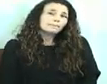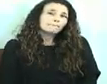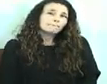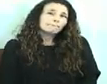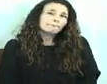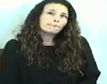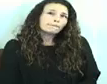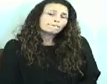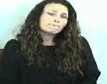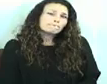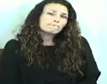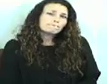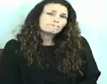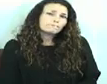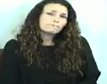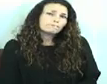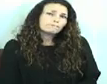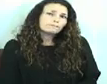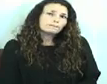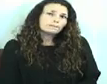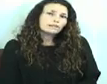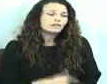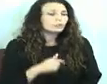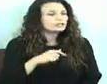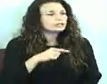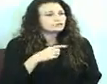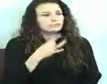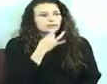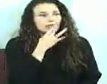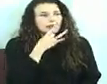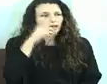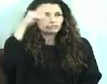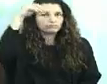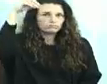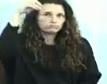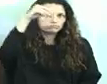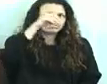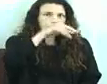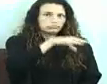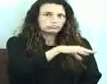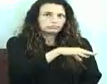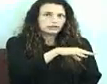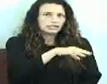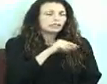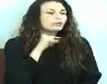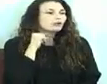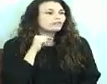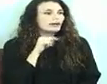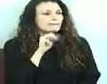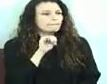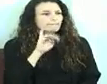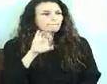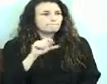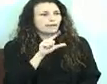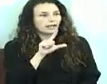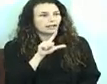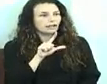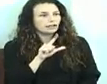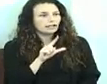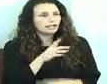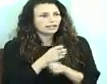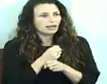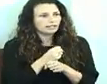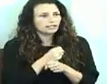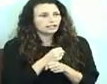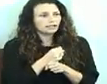Reverend Michael had gotten us a follow spot, and it was circling around. We